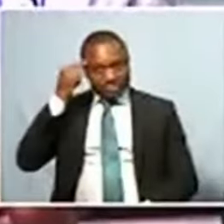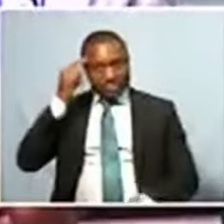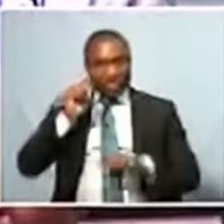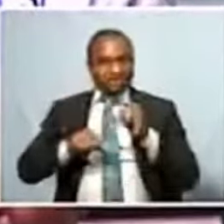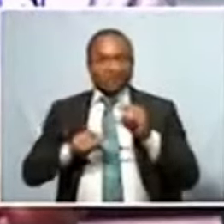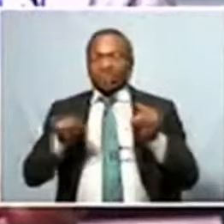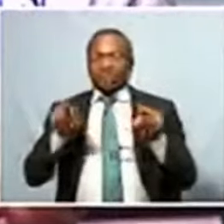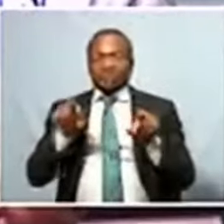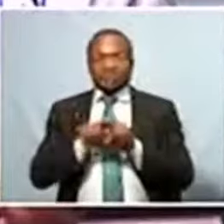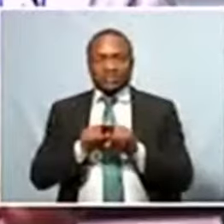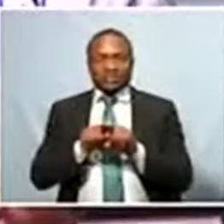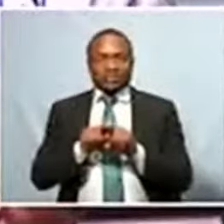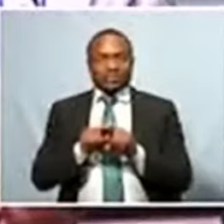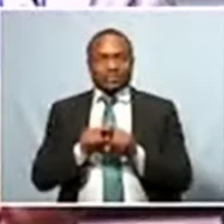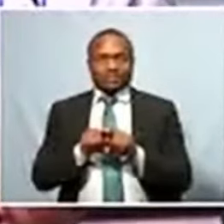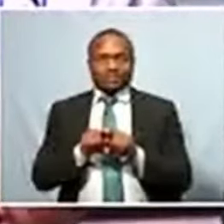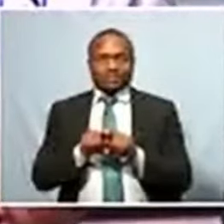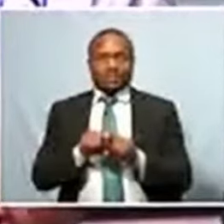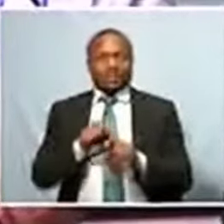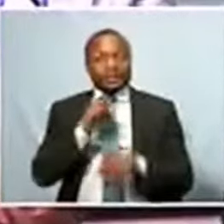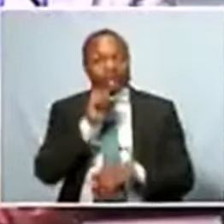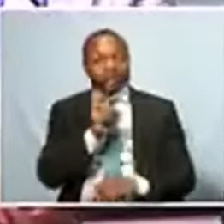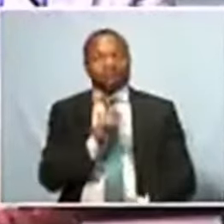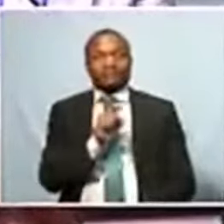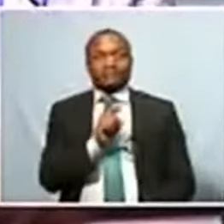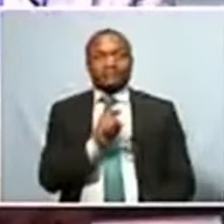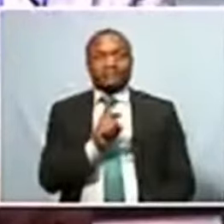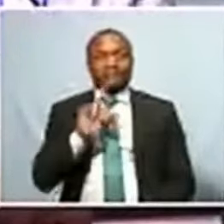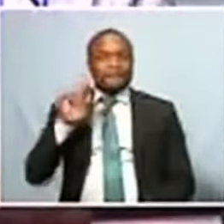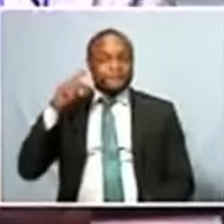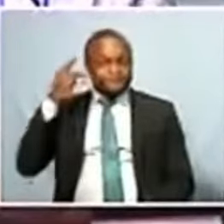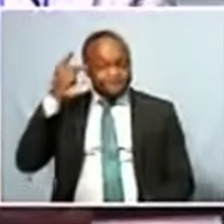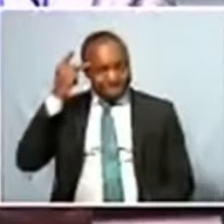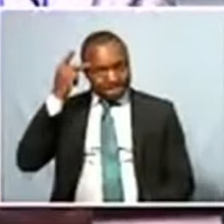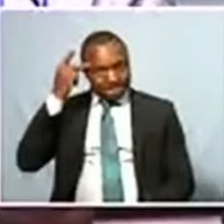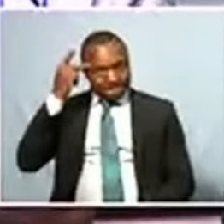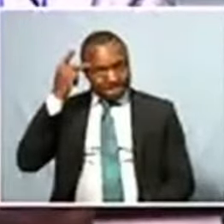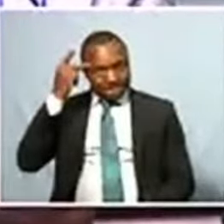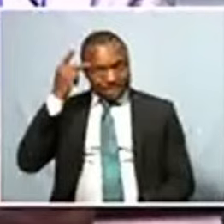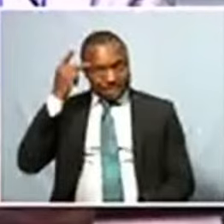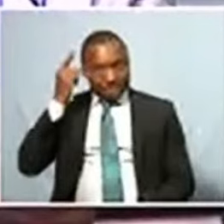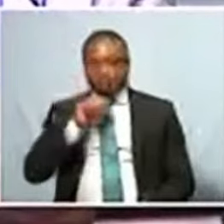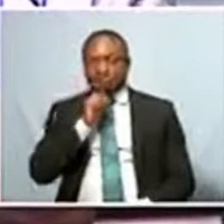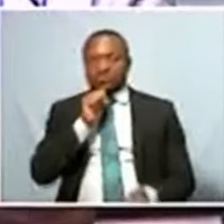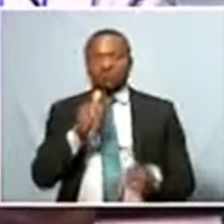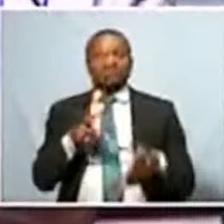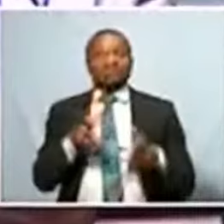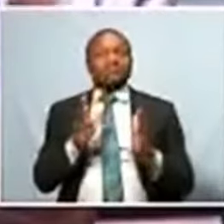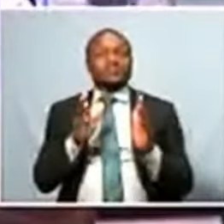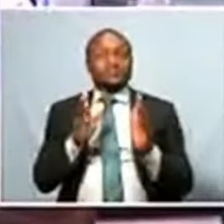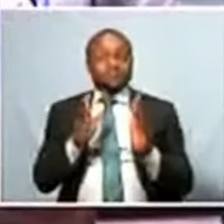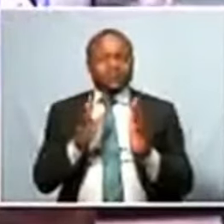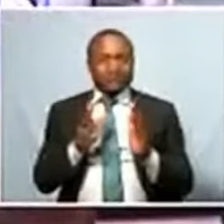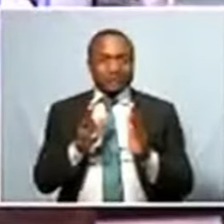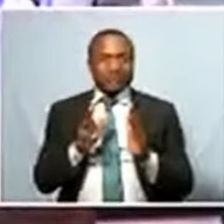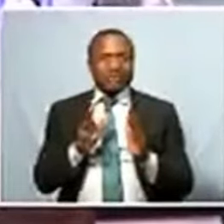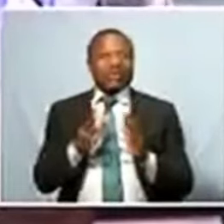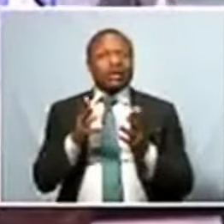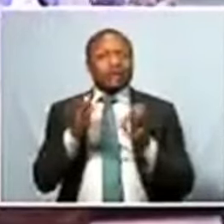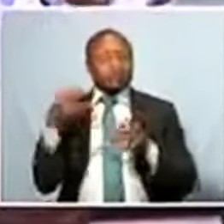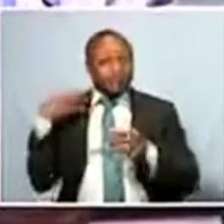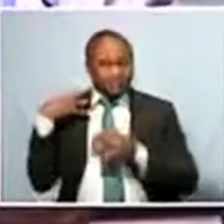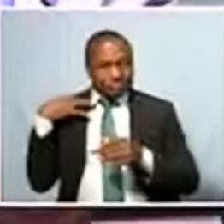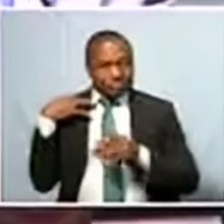the same vicinity. That was political intolerance. I want to remind